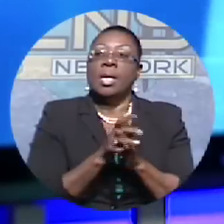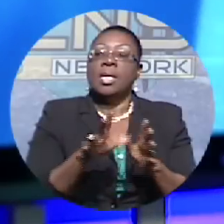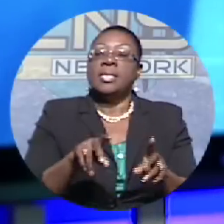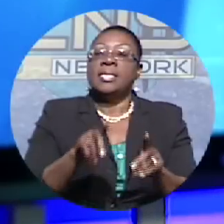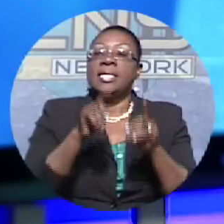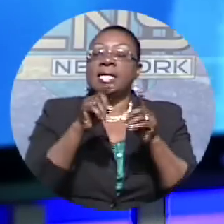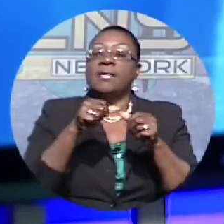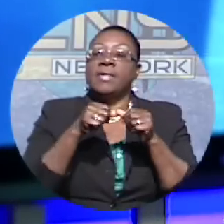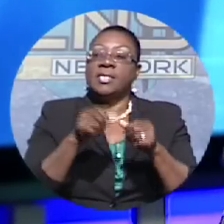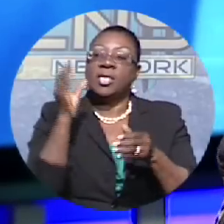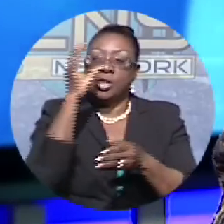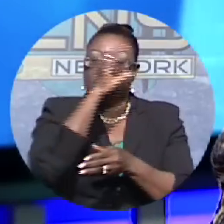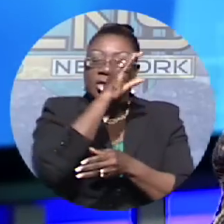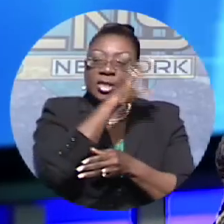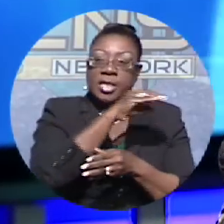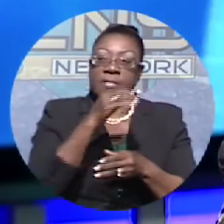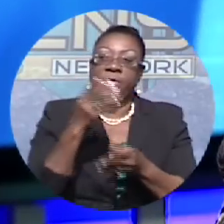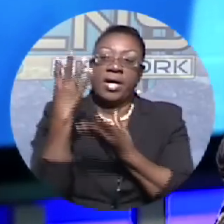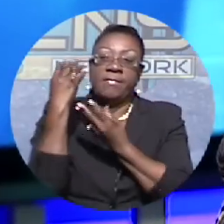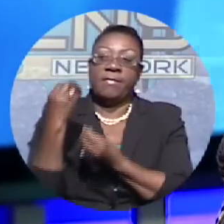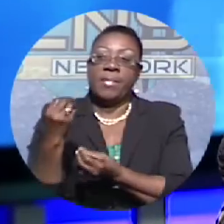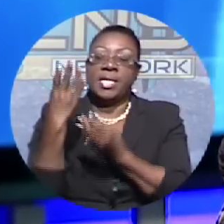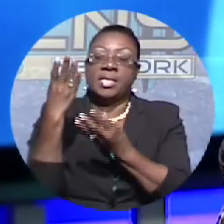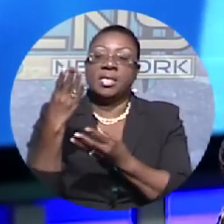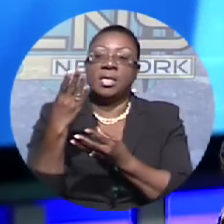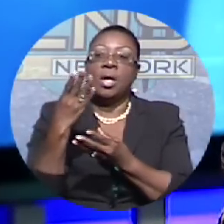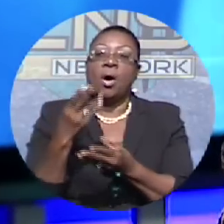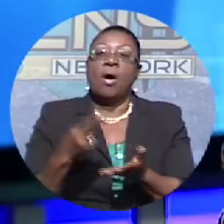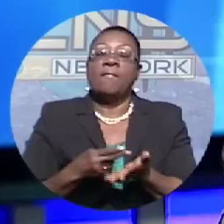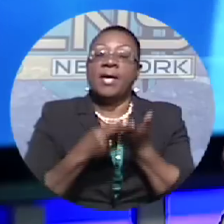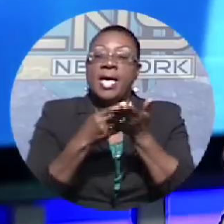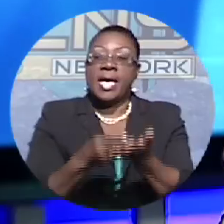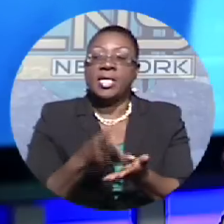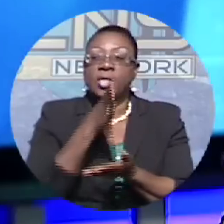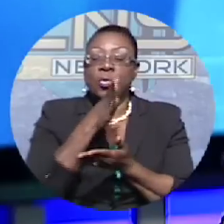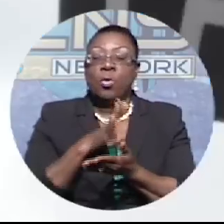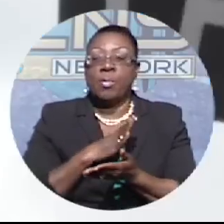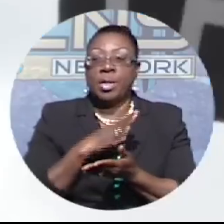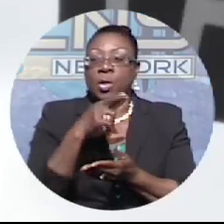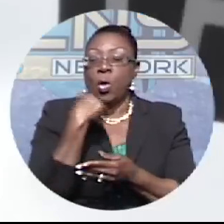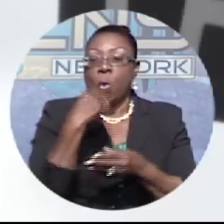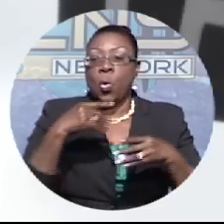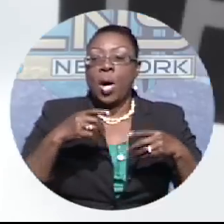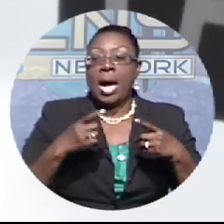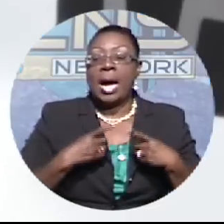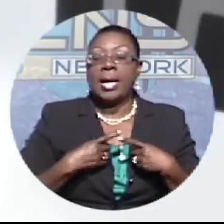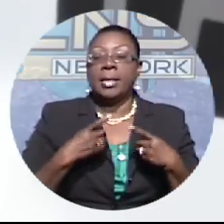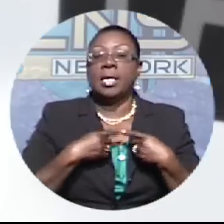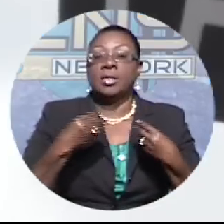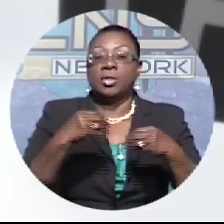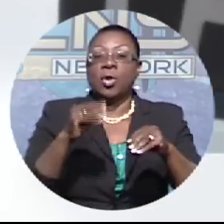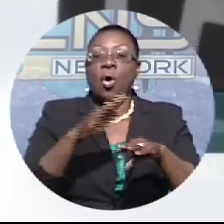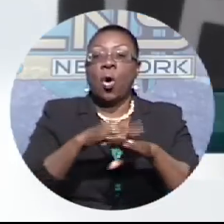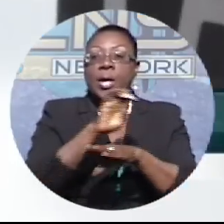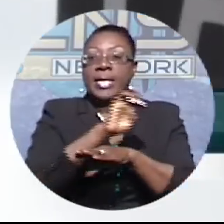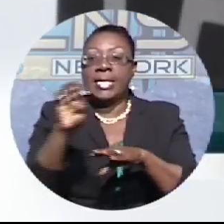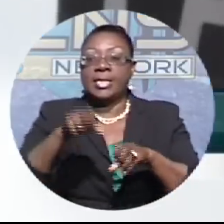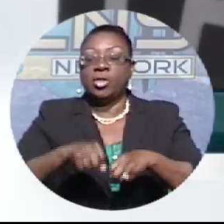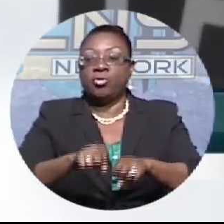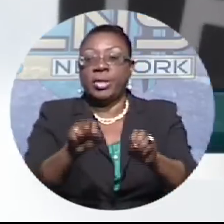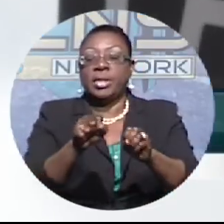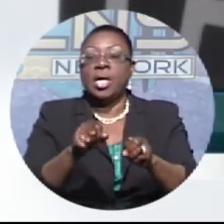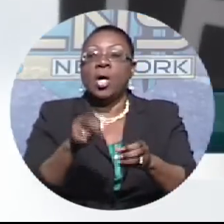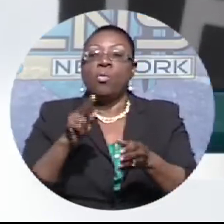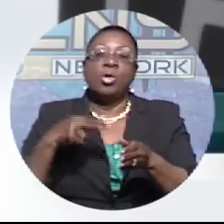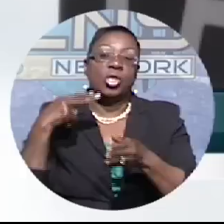Detectives are still searching for leads in Sunday's murder of a Haitian woman. The woman who ran a convenience store on East Street and Palmetto Avenue